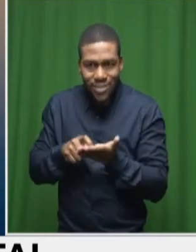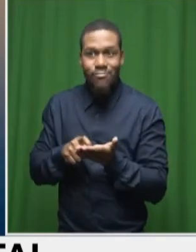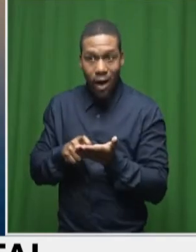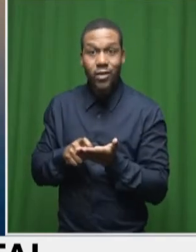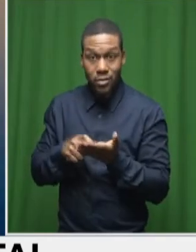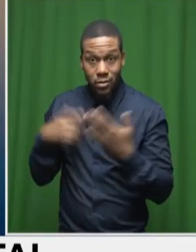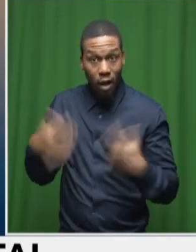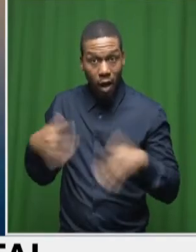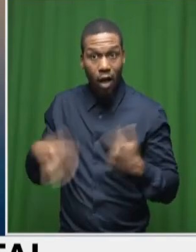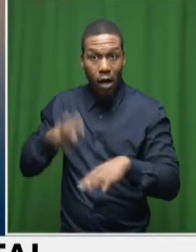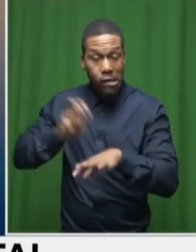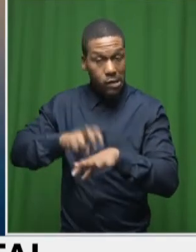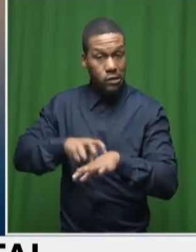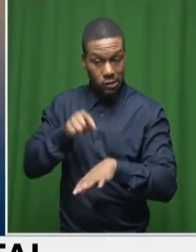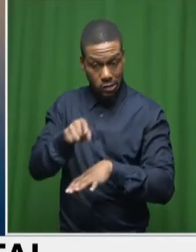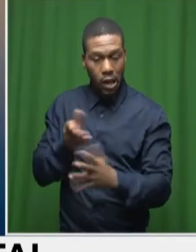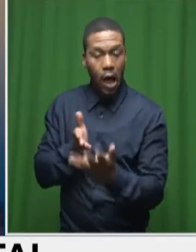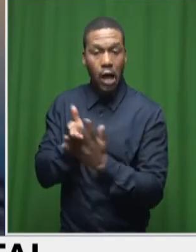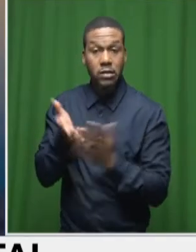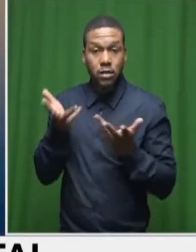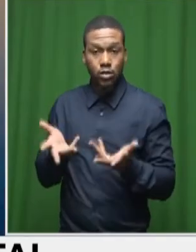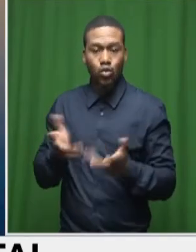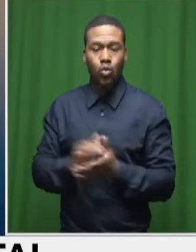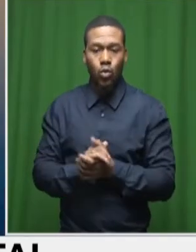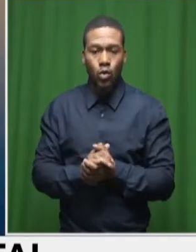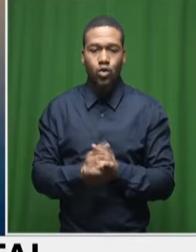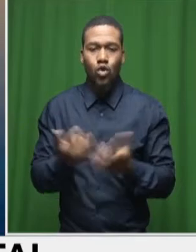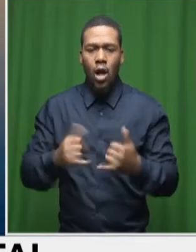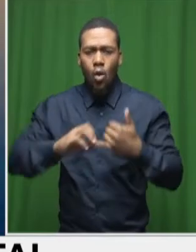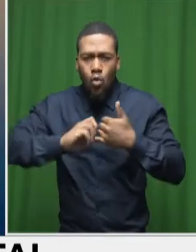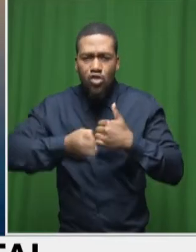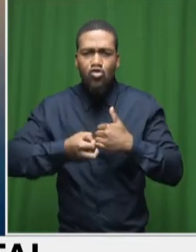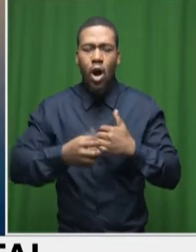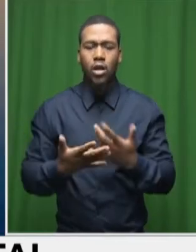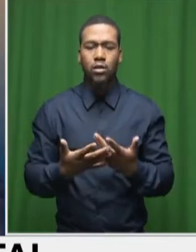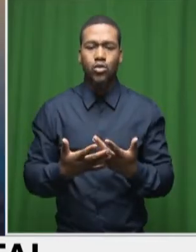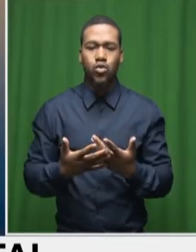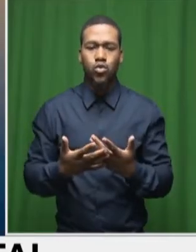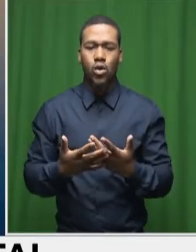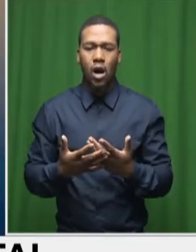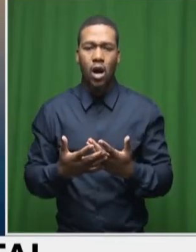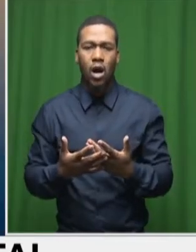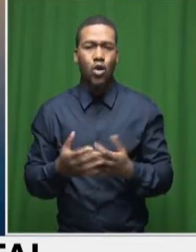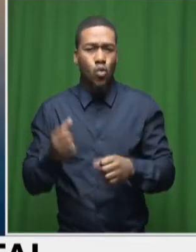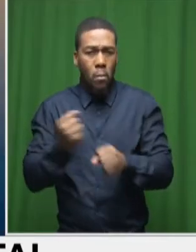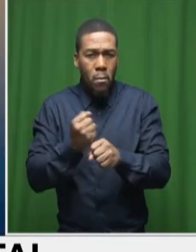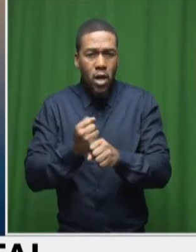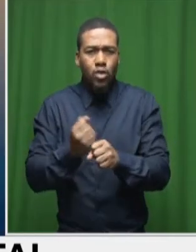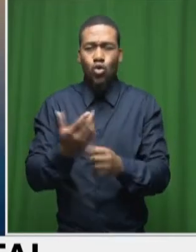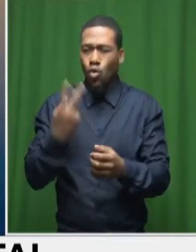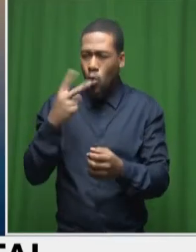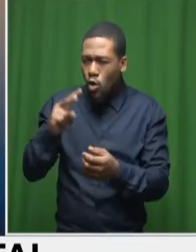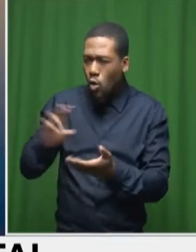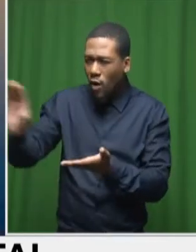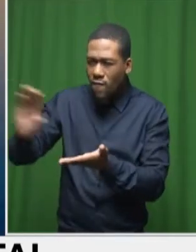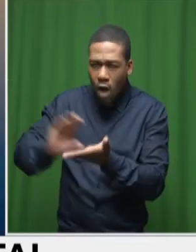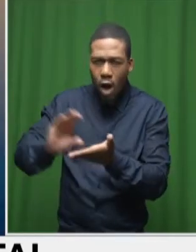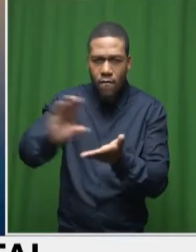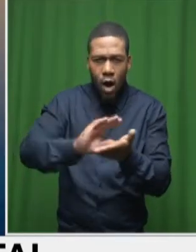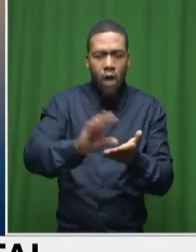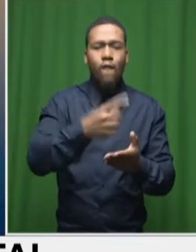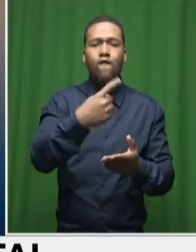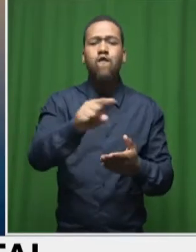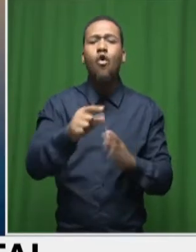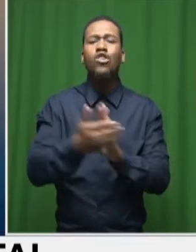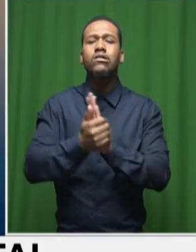And a lot of the work we've been doing is to try and bring in the different partners, looking at ESD funds for skills development, for instance,